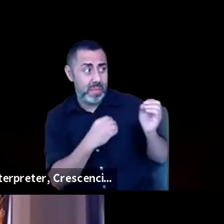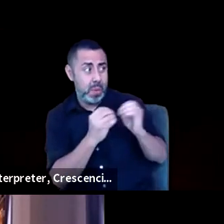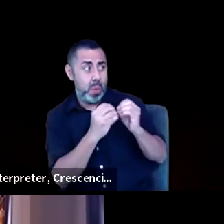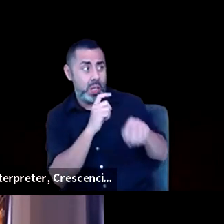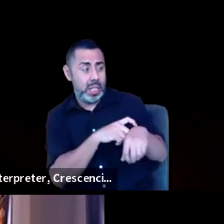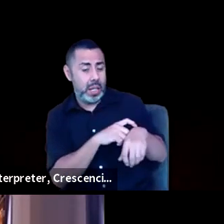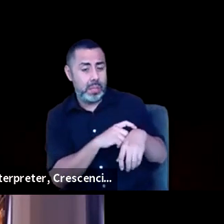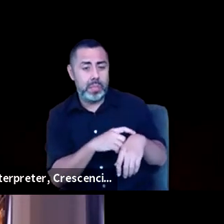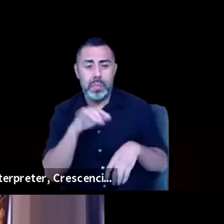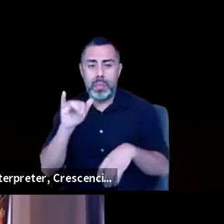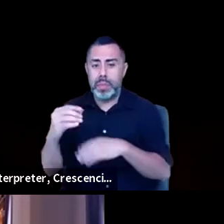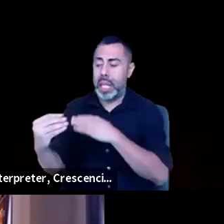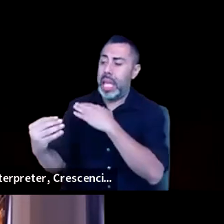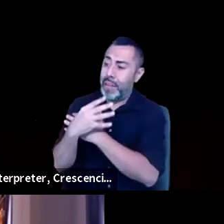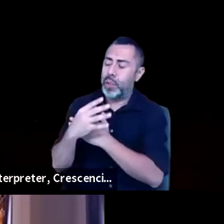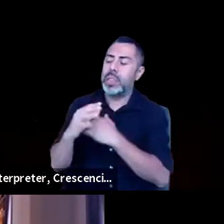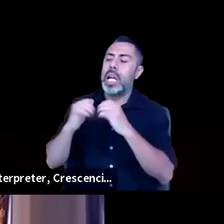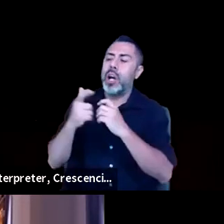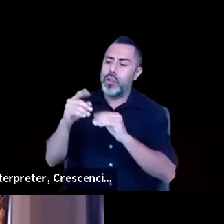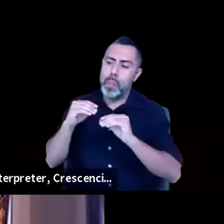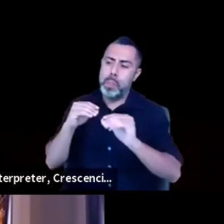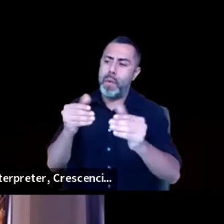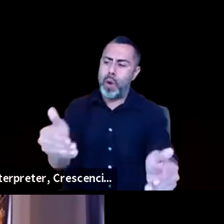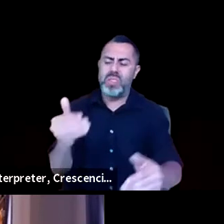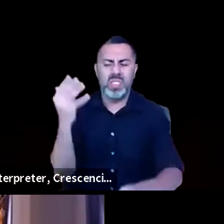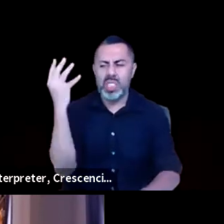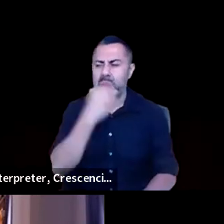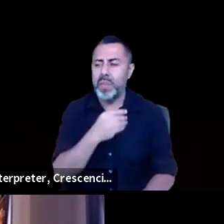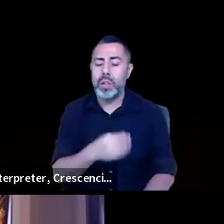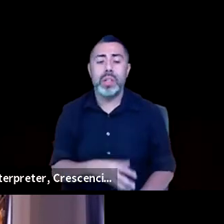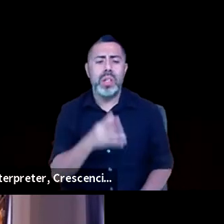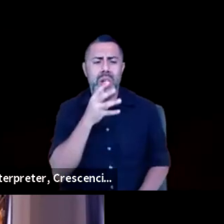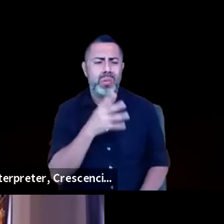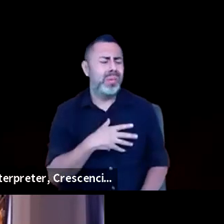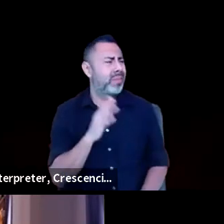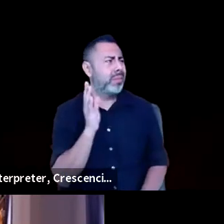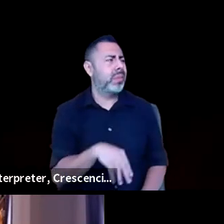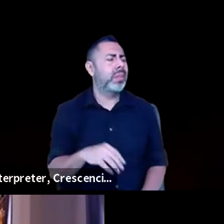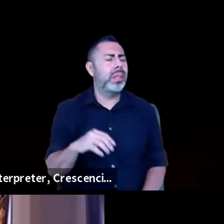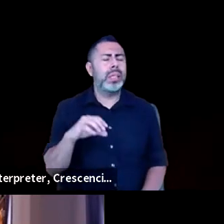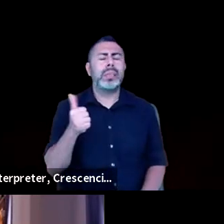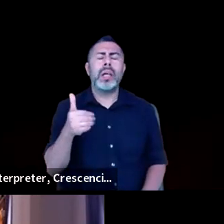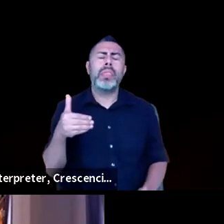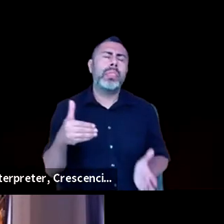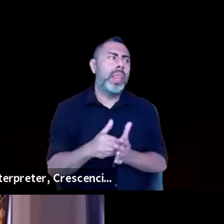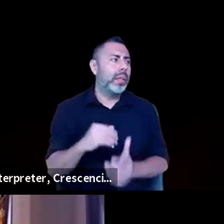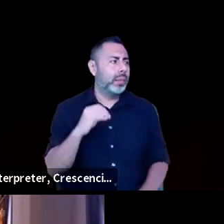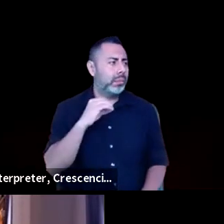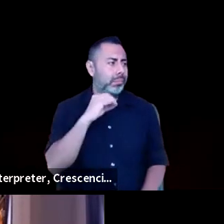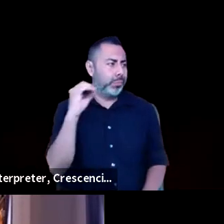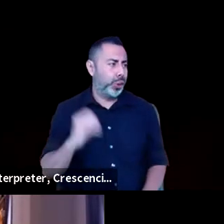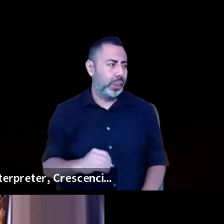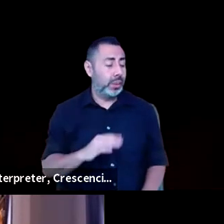is beautiful. 10,000%. I mean, I feel like the reason I've stayed in